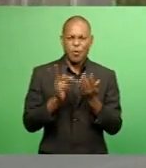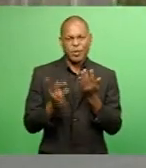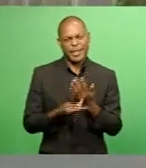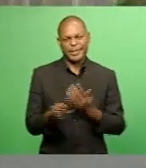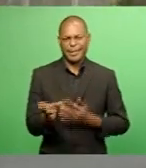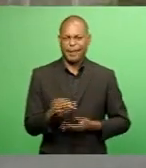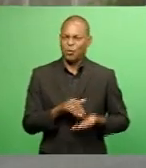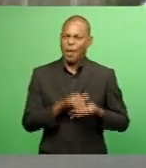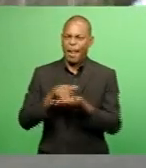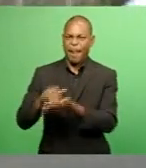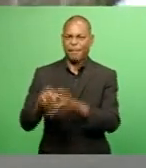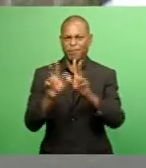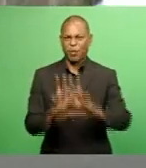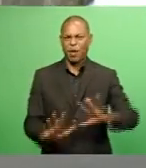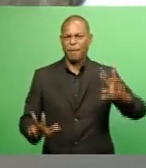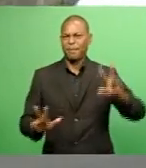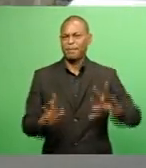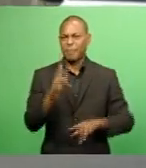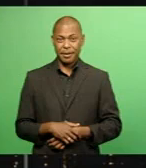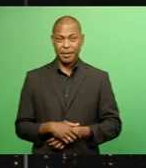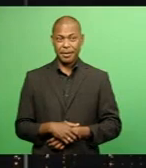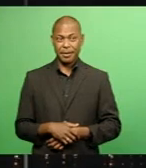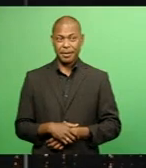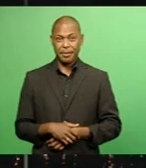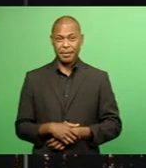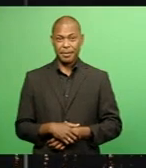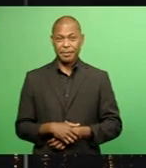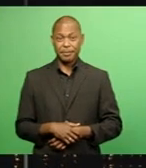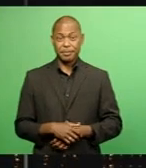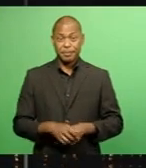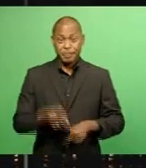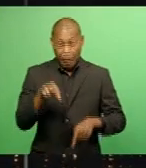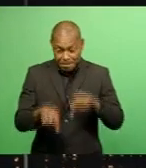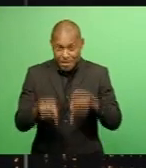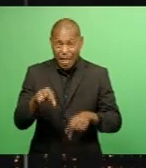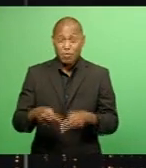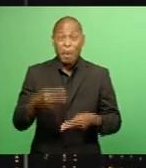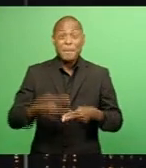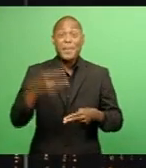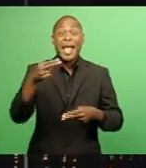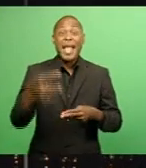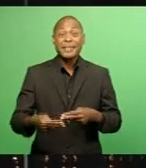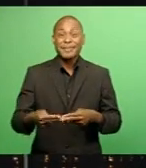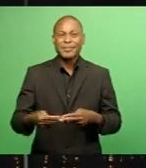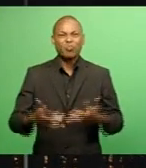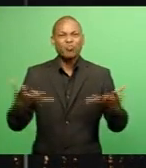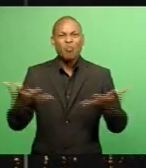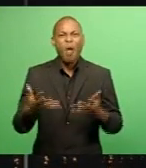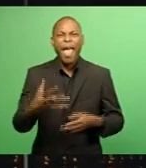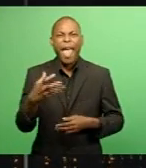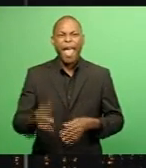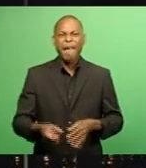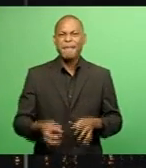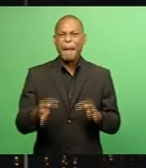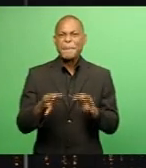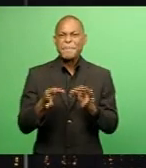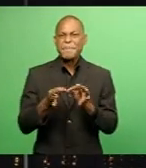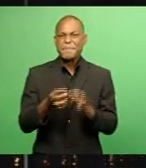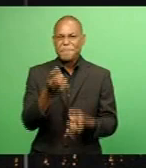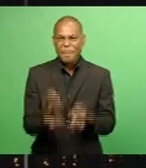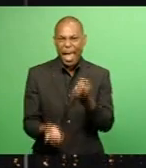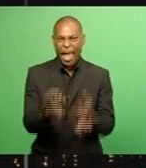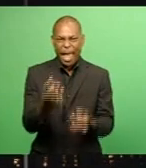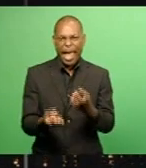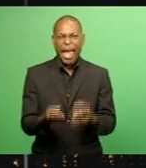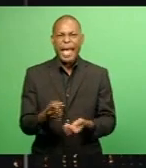North. Dipesh Kumar, FBC News. A mangrove planting program is being undertaken in Benga to restore